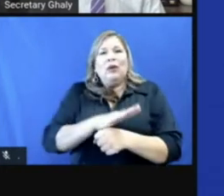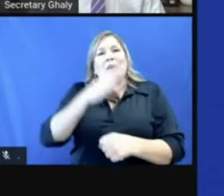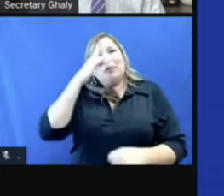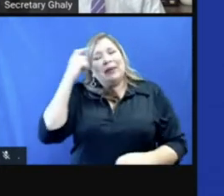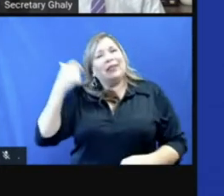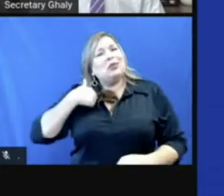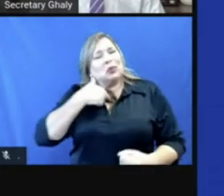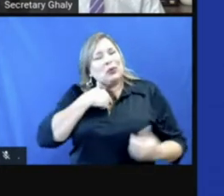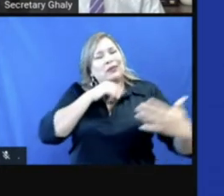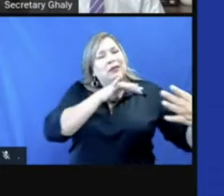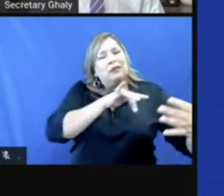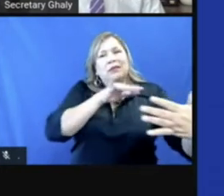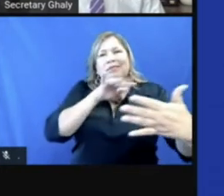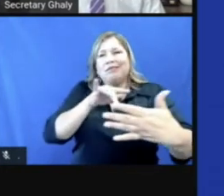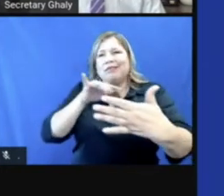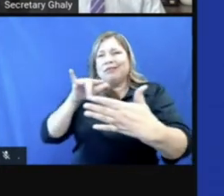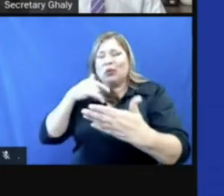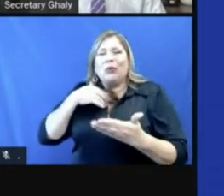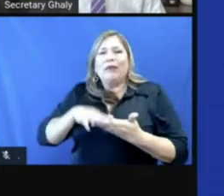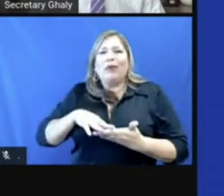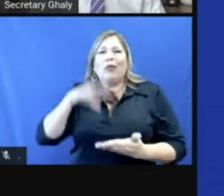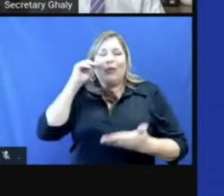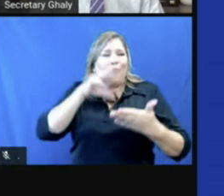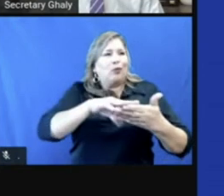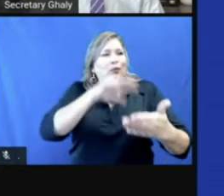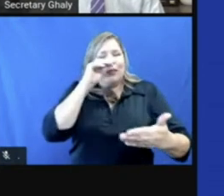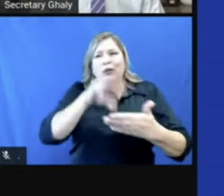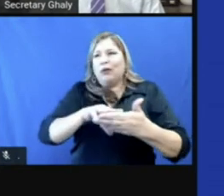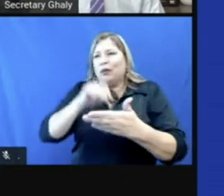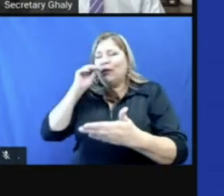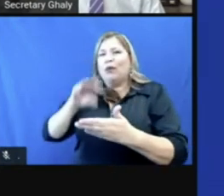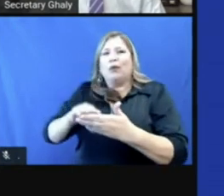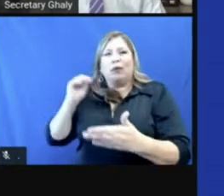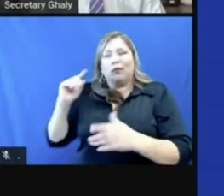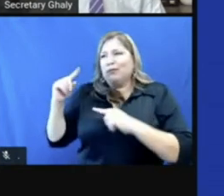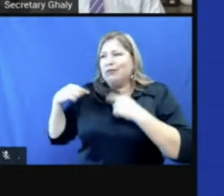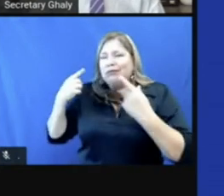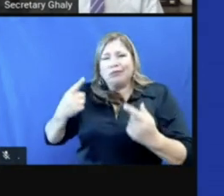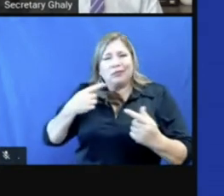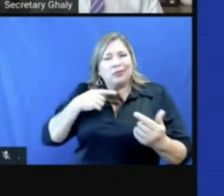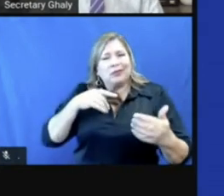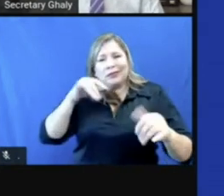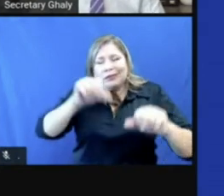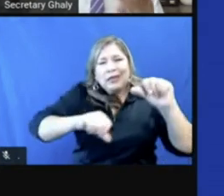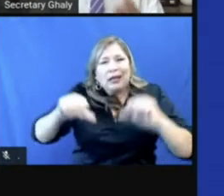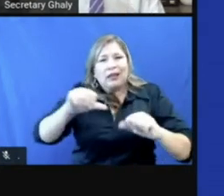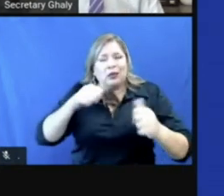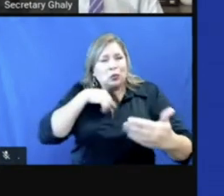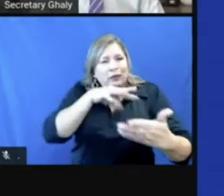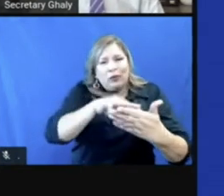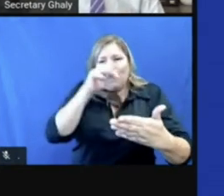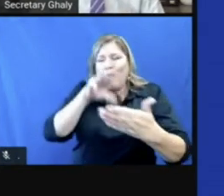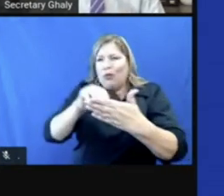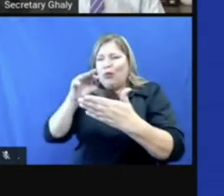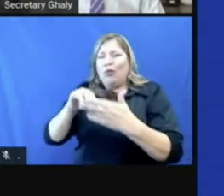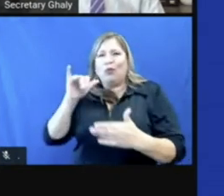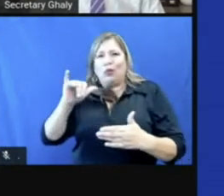science, and in that data and in that science is a great amount of learning and refining our thinking,